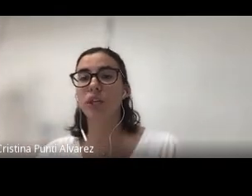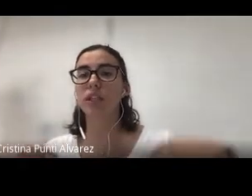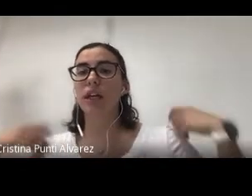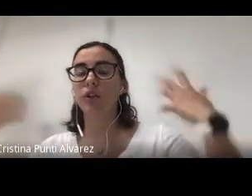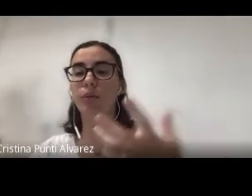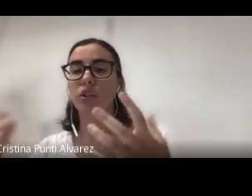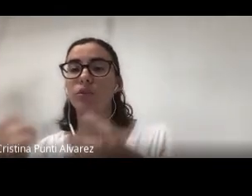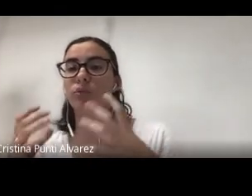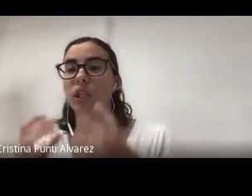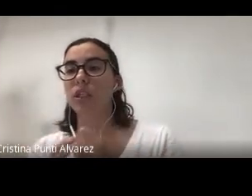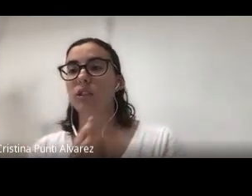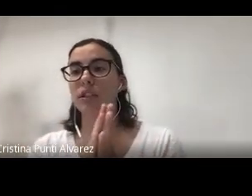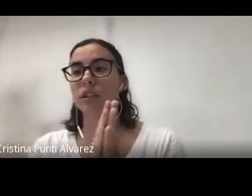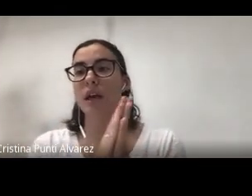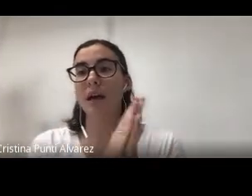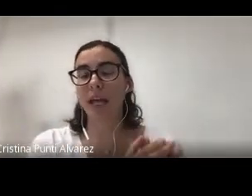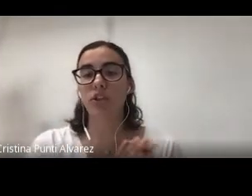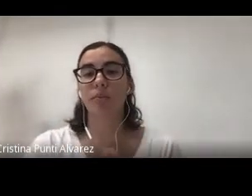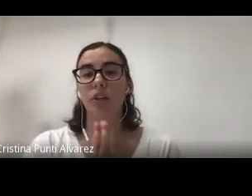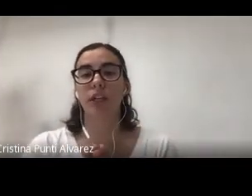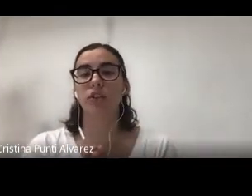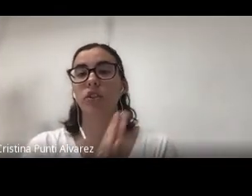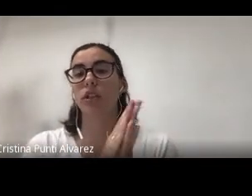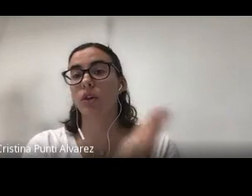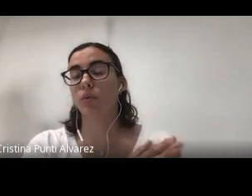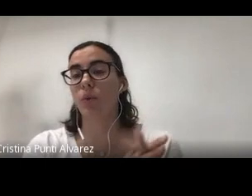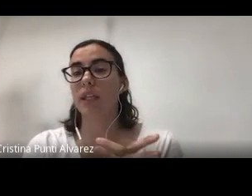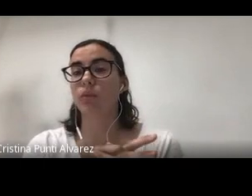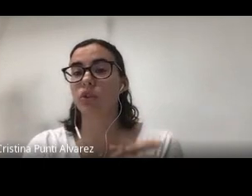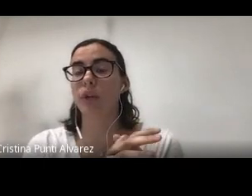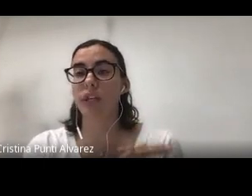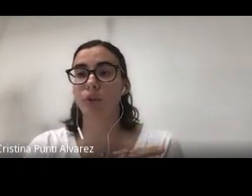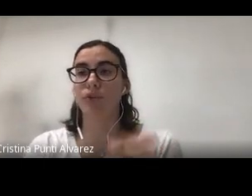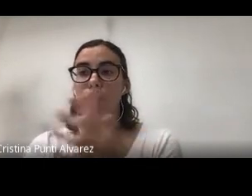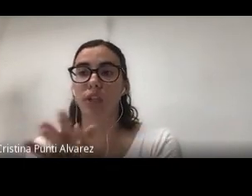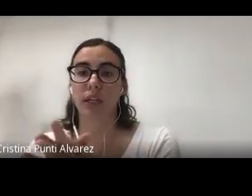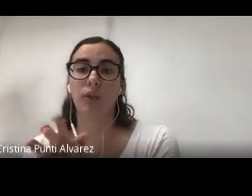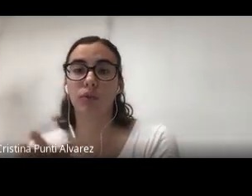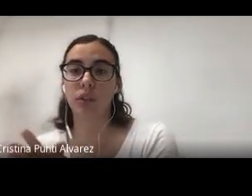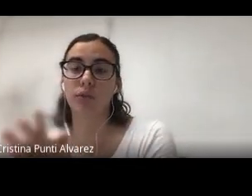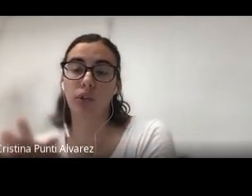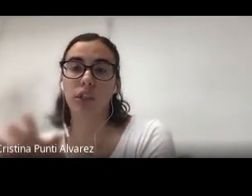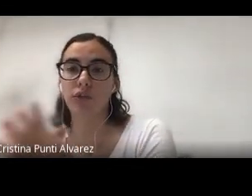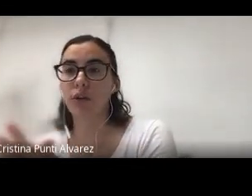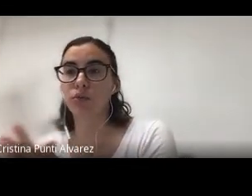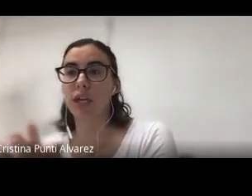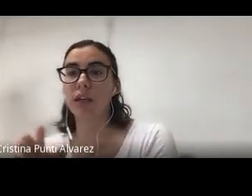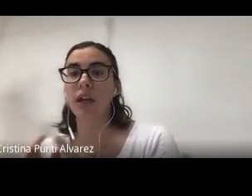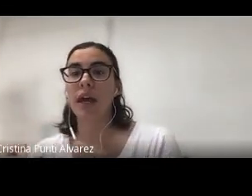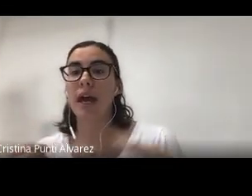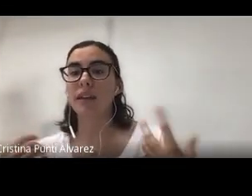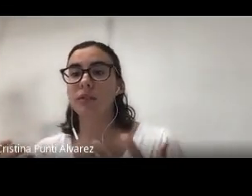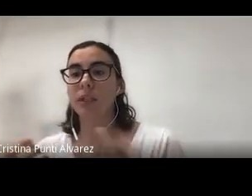just creating a new process, what we did is apply some modifications into the one that was already approved for the recordings of How to